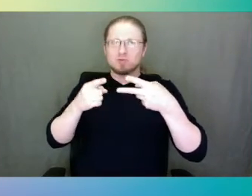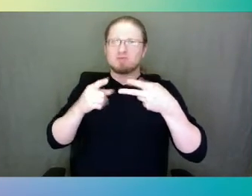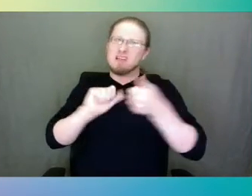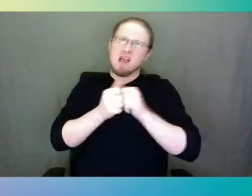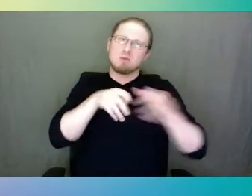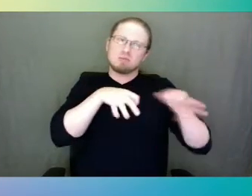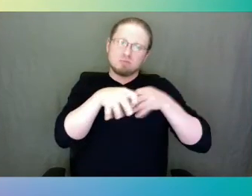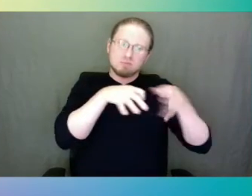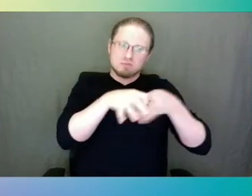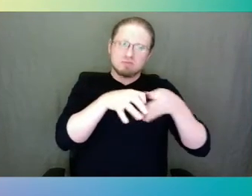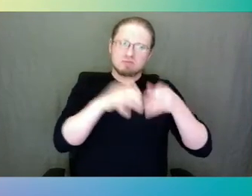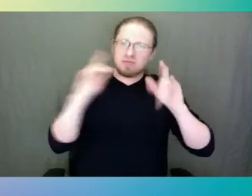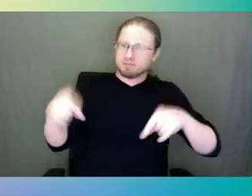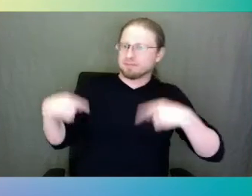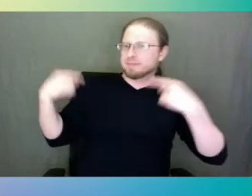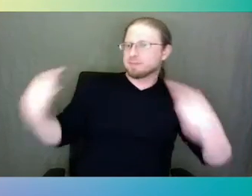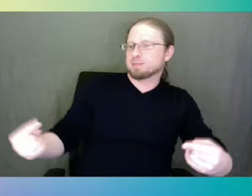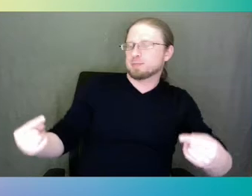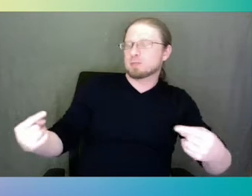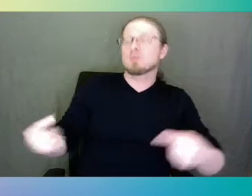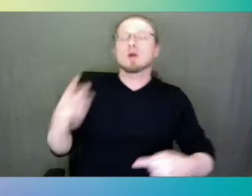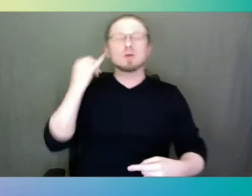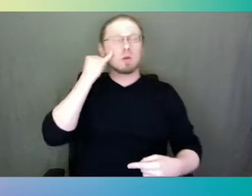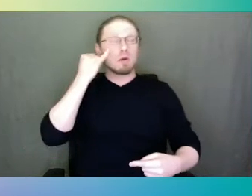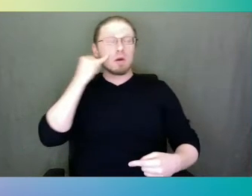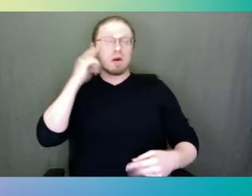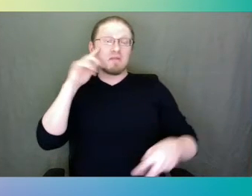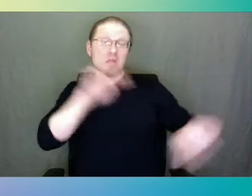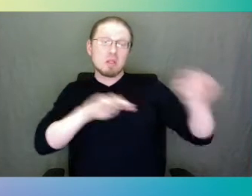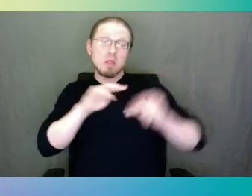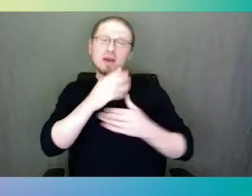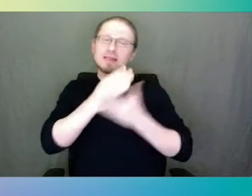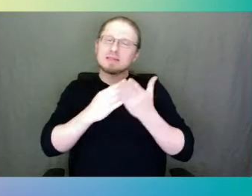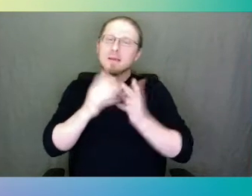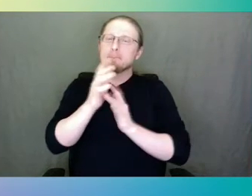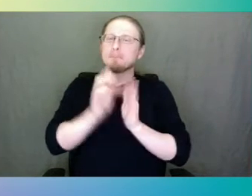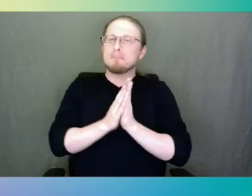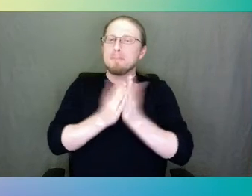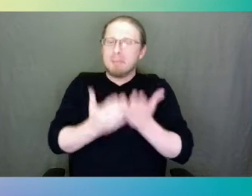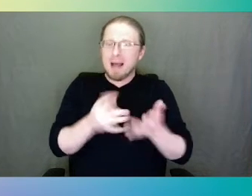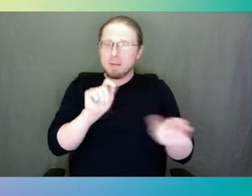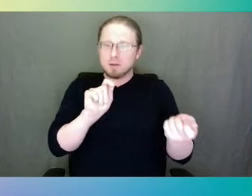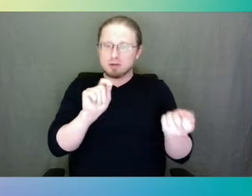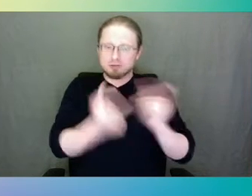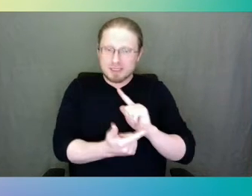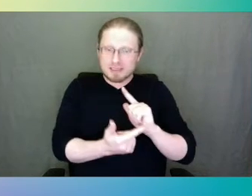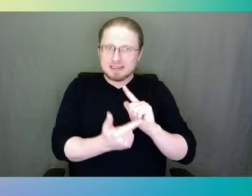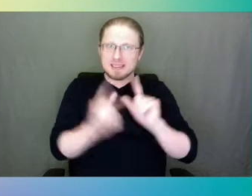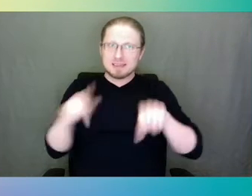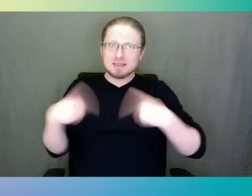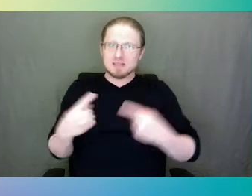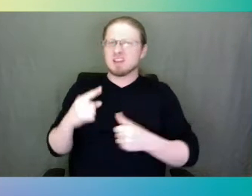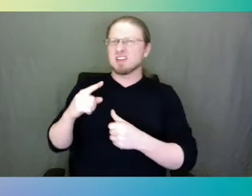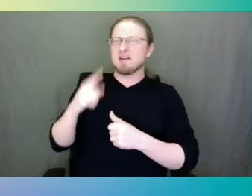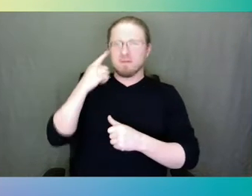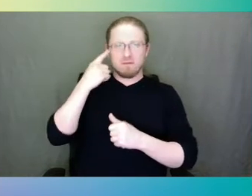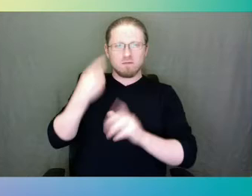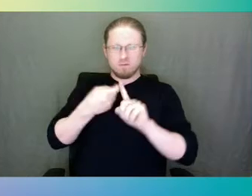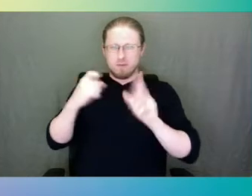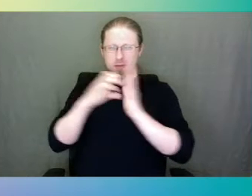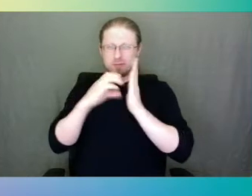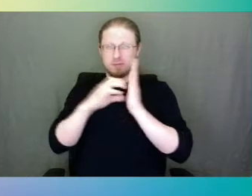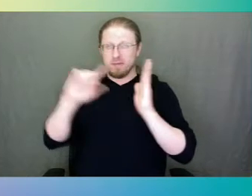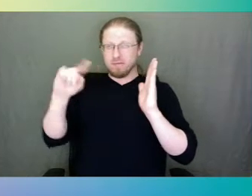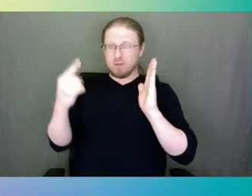So if we look at some of the Bible translations over the past few hundred years, the first one we're going to look at for 1 Corinthians 6:9, and I'm just talking about